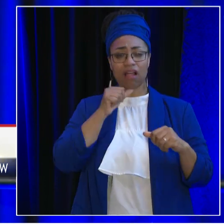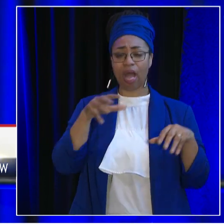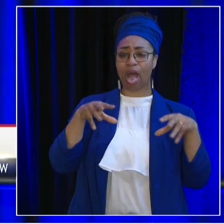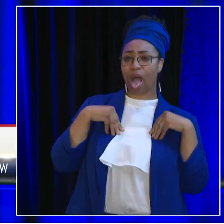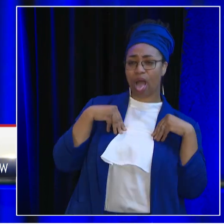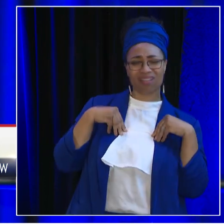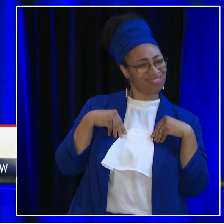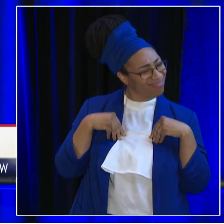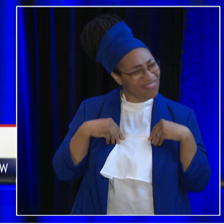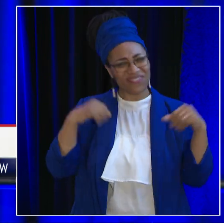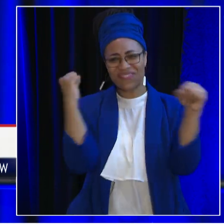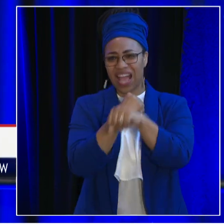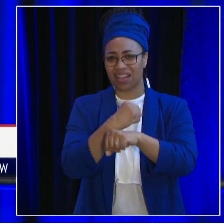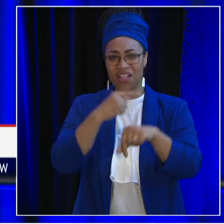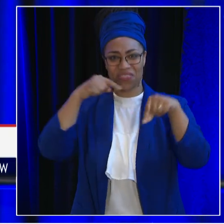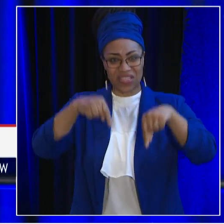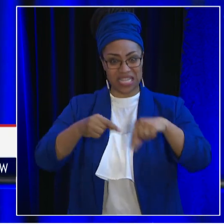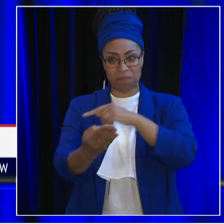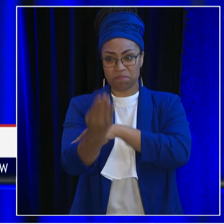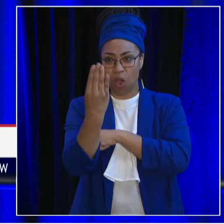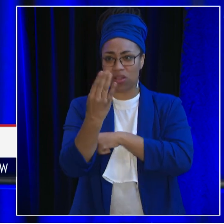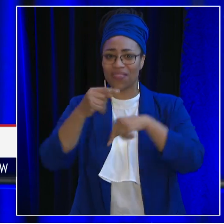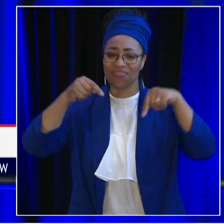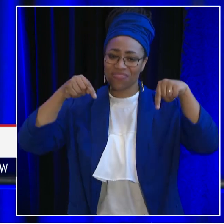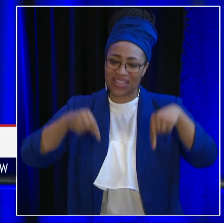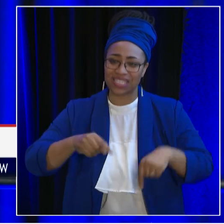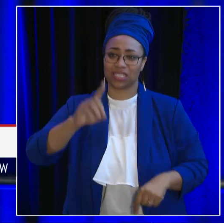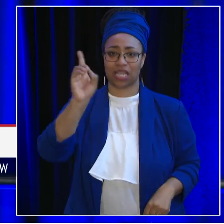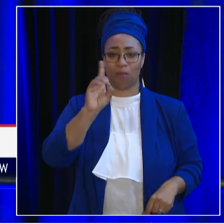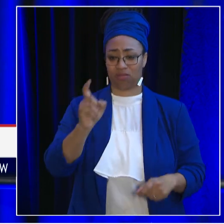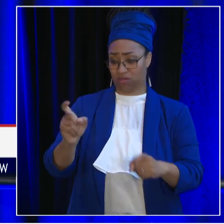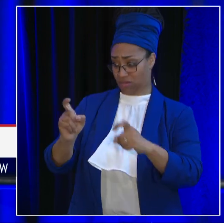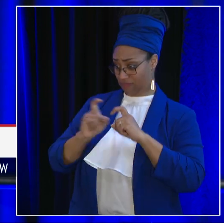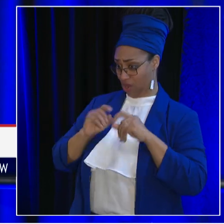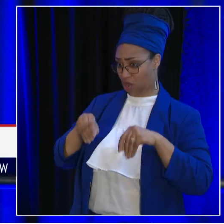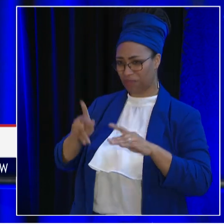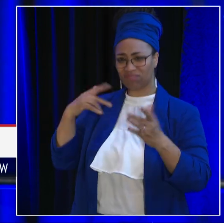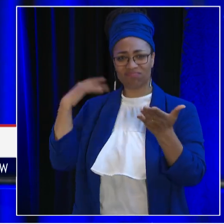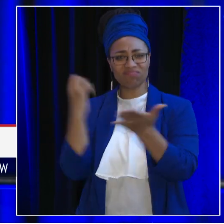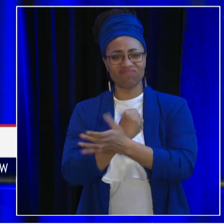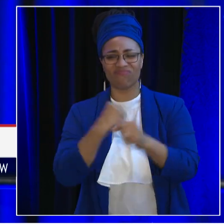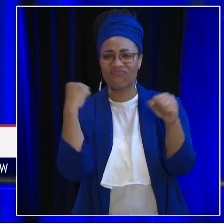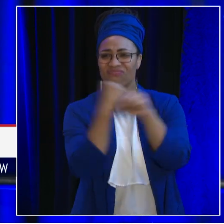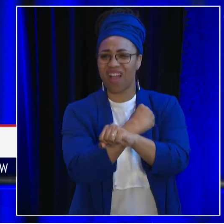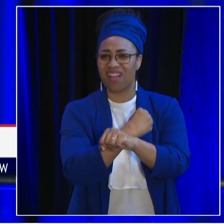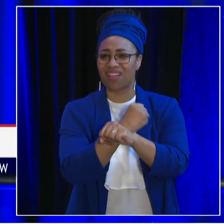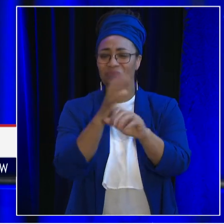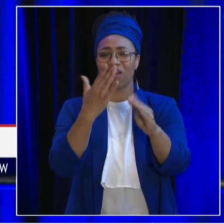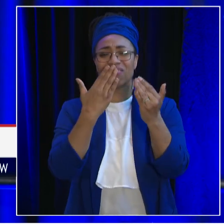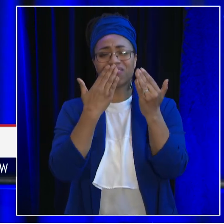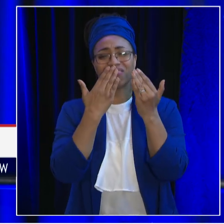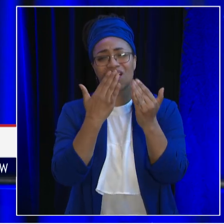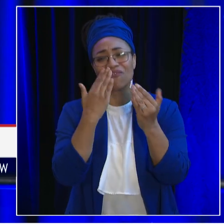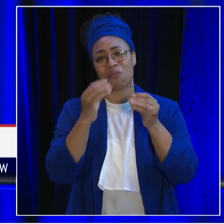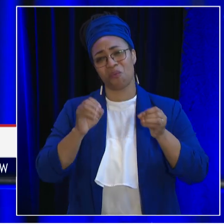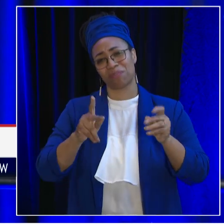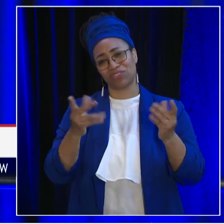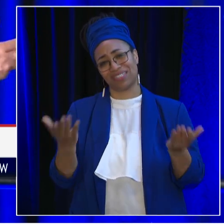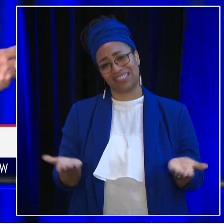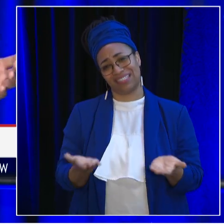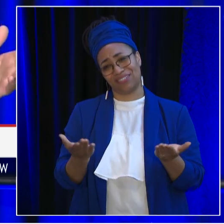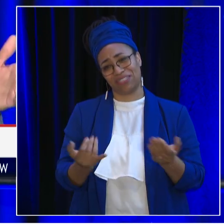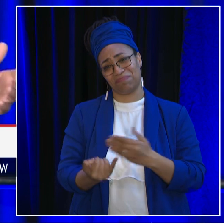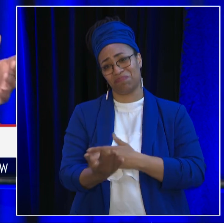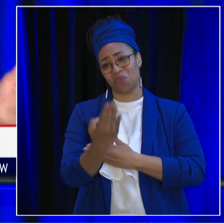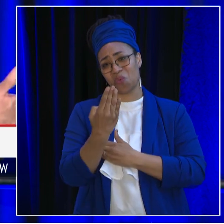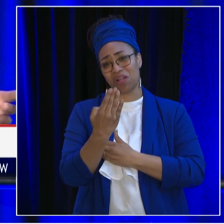about. That is what democracy gives us. And so, again, I just want to thank you all for letting me be here this morning. This